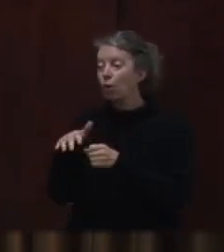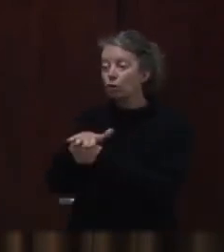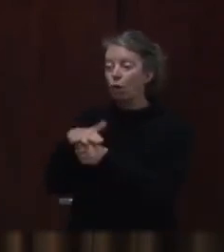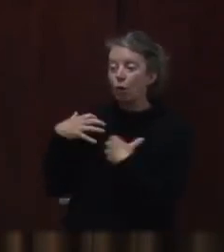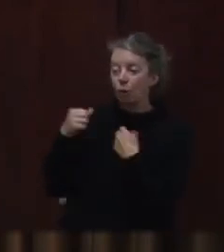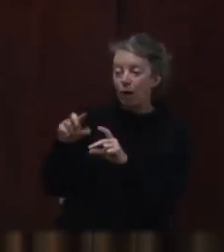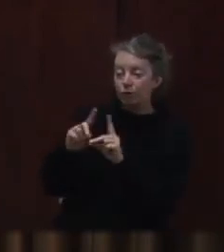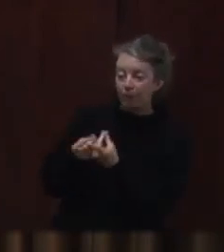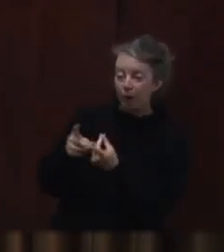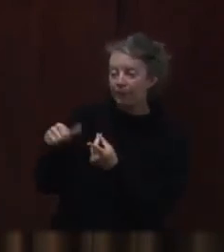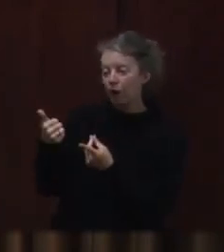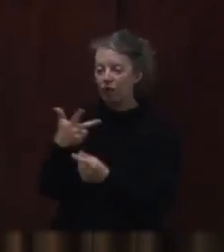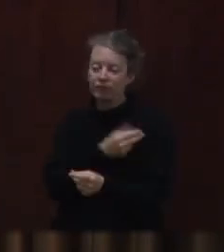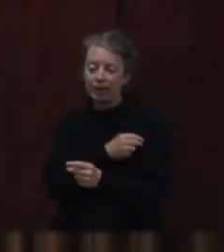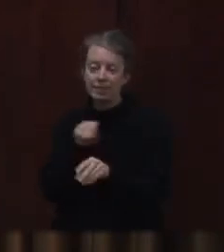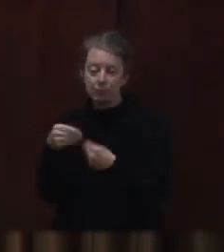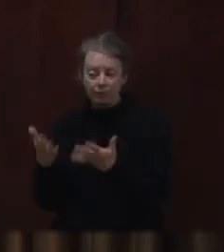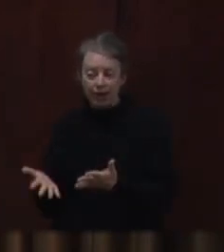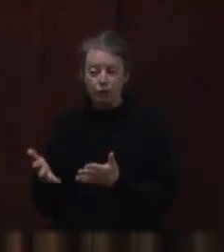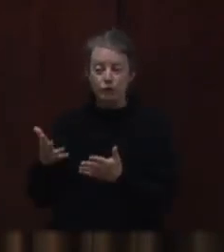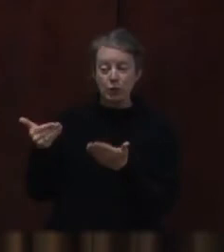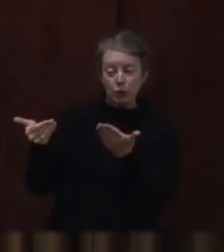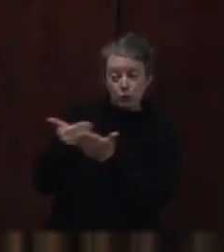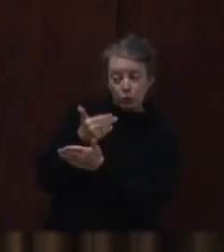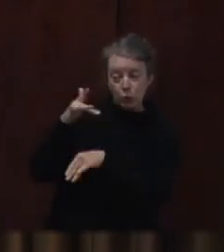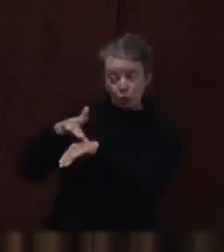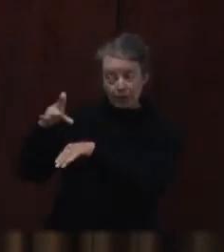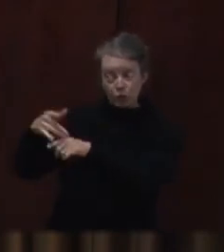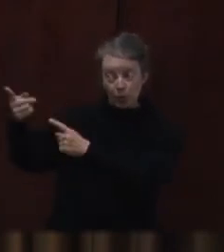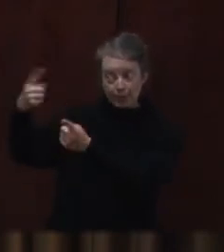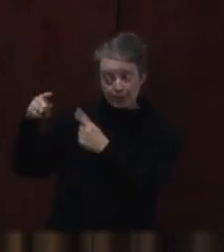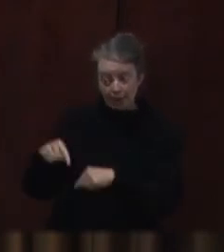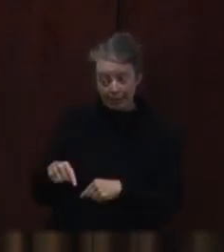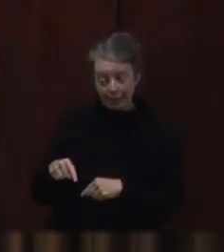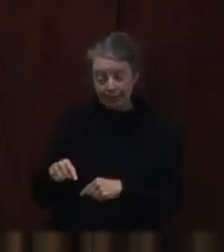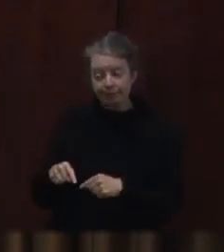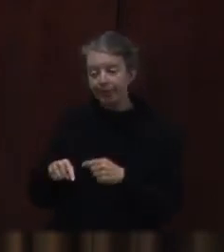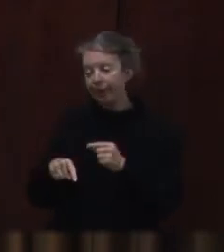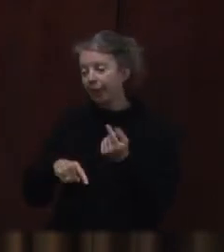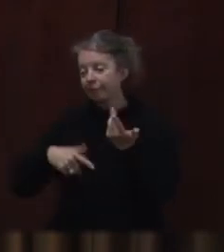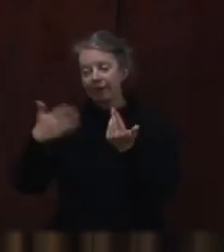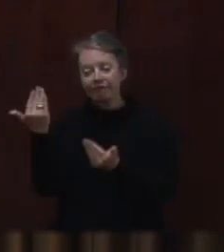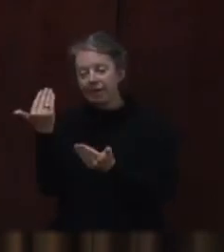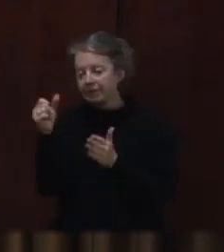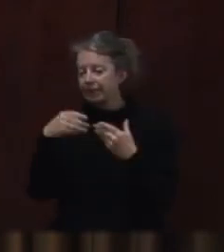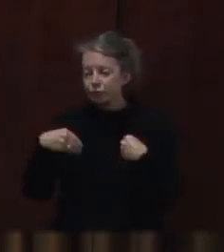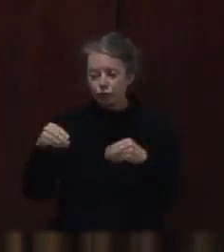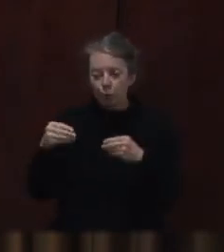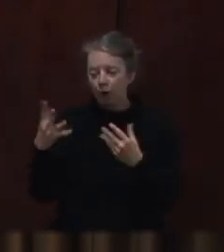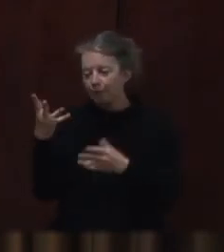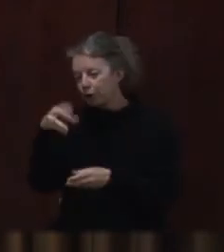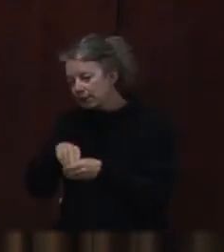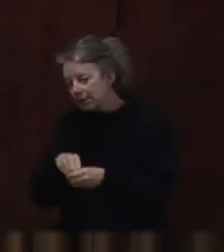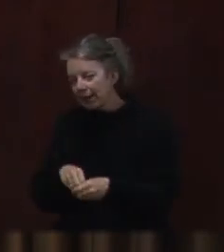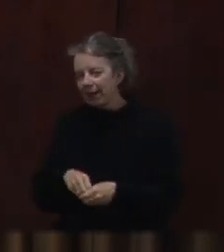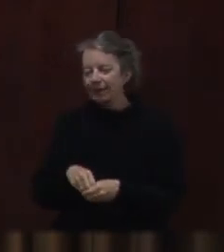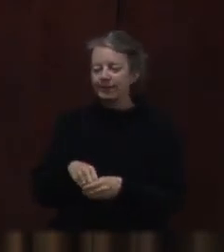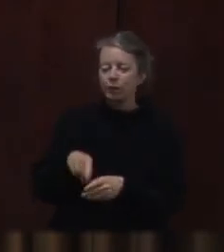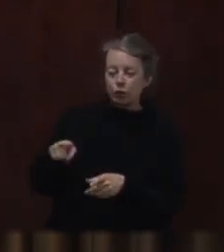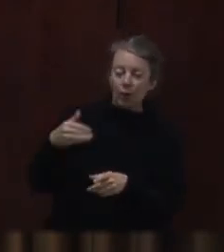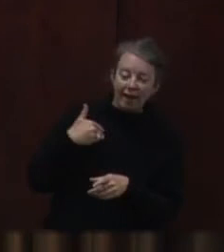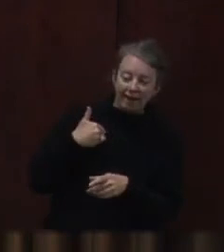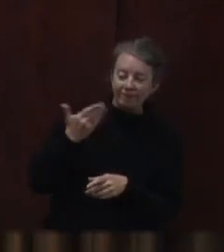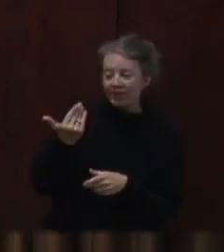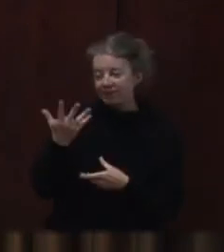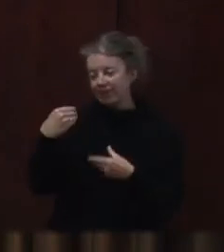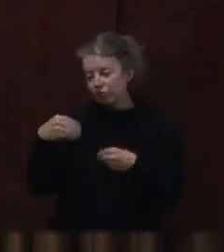this resource is coming. This many stores will be participating. This many are in your community, and we anticipate that they'll get this much.